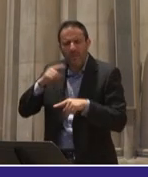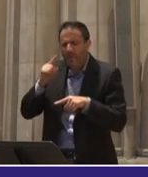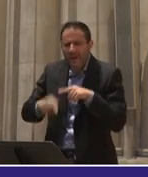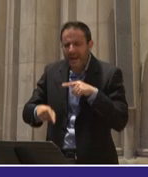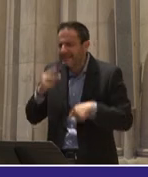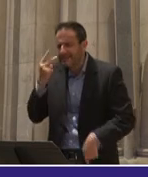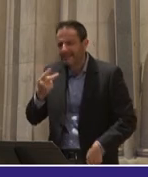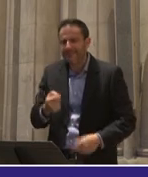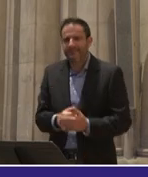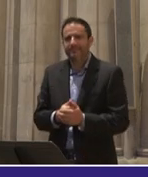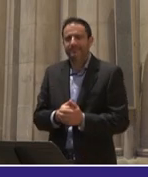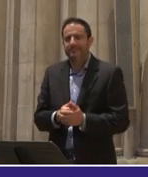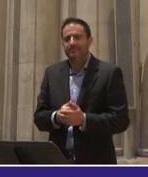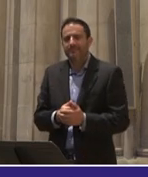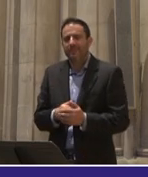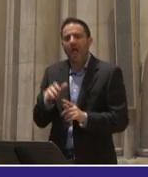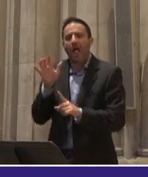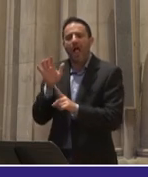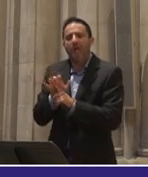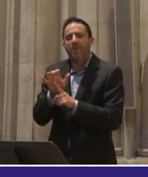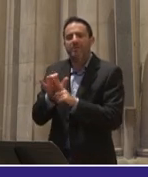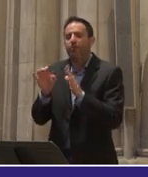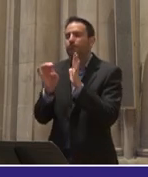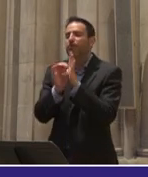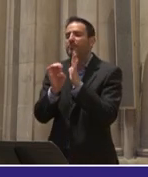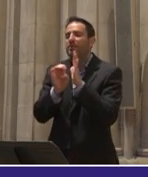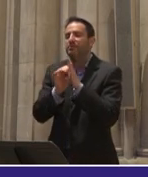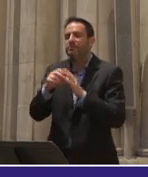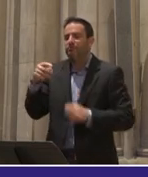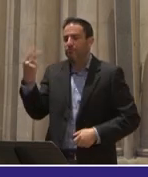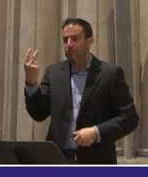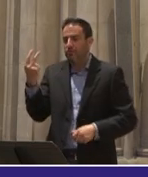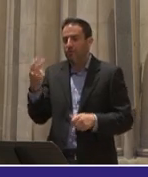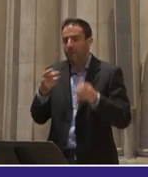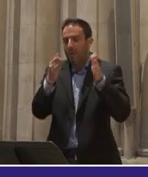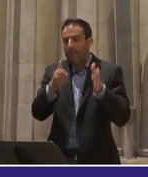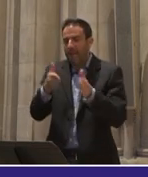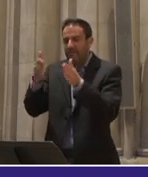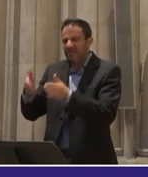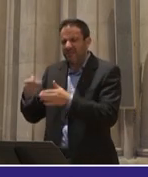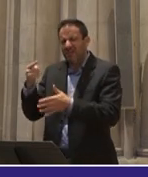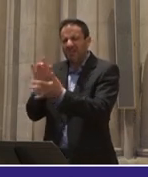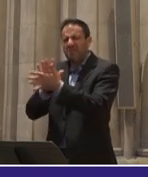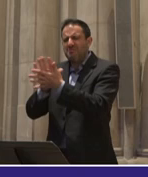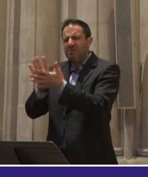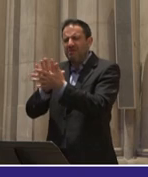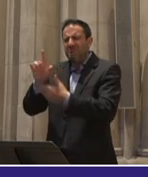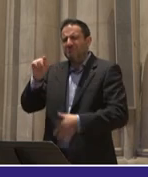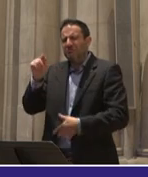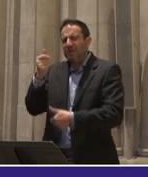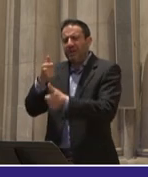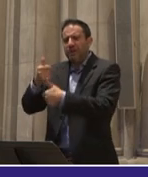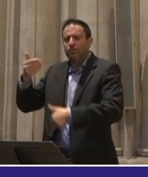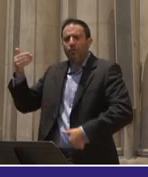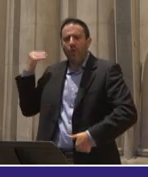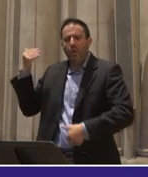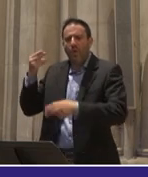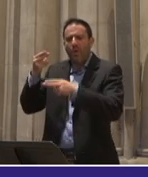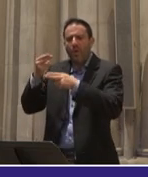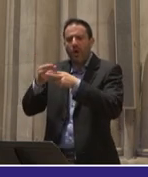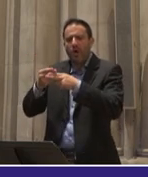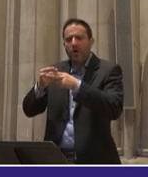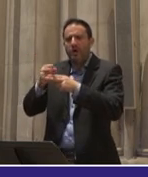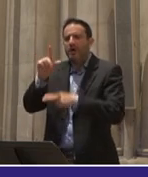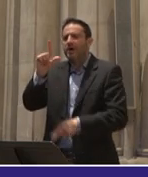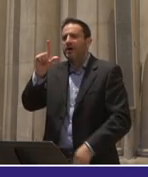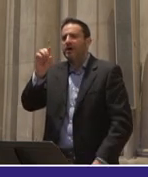favorite examples of this is an exchange between two characters of a movie that came out about 20 years ago entitled The